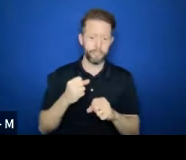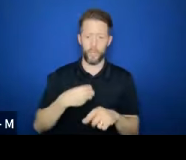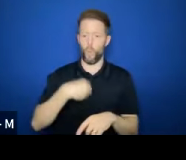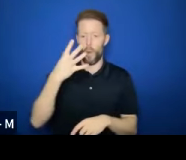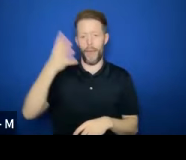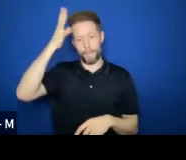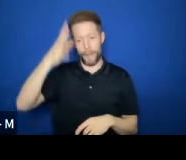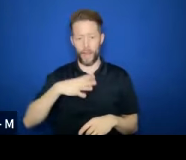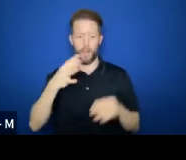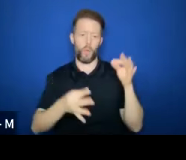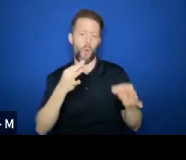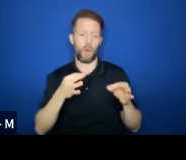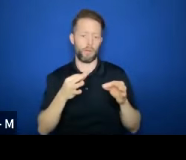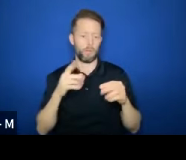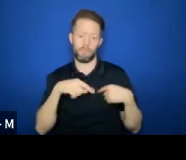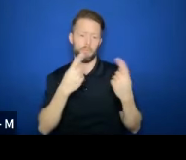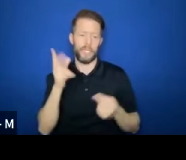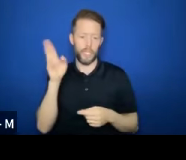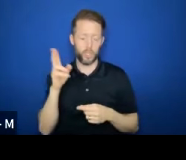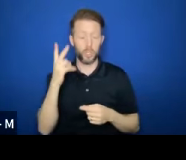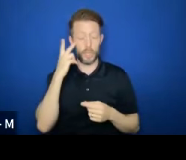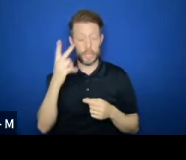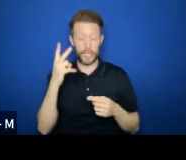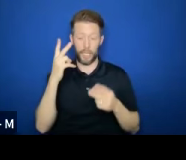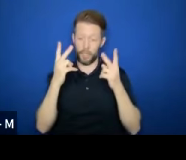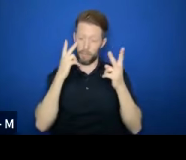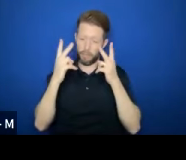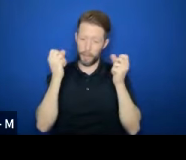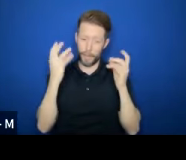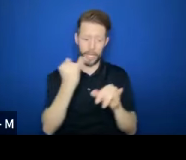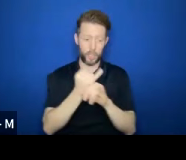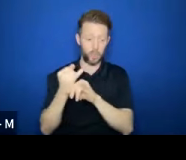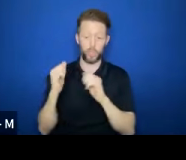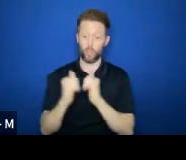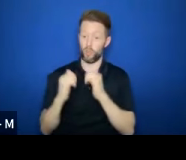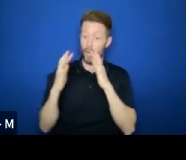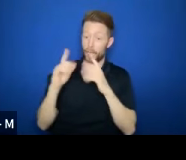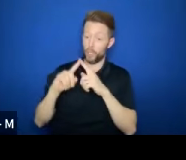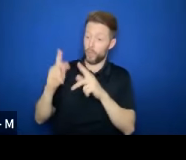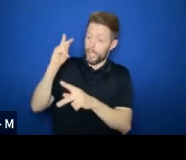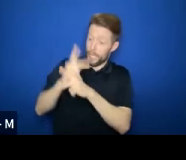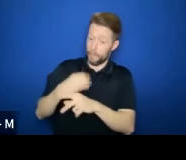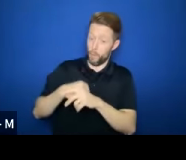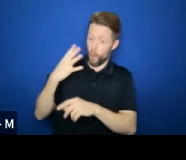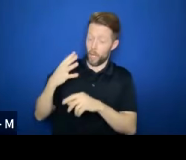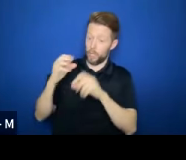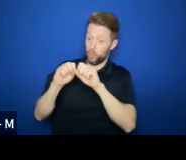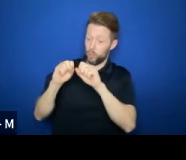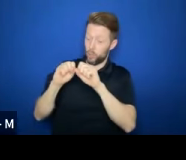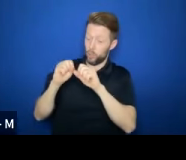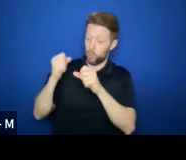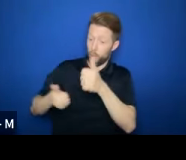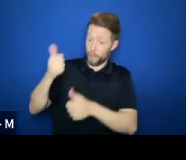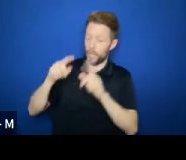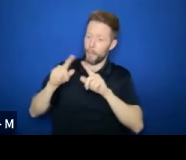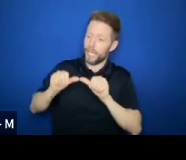male court throughout its history. And so we see how all these institutions were not only created to maintain white supremacy, but continue to do so today.